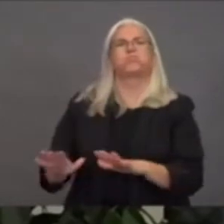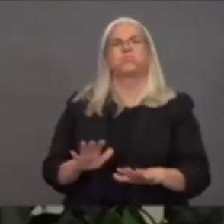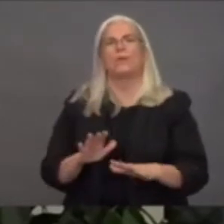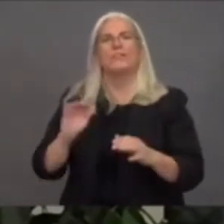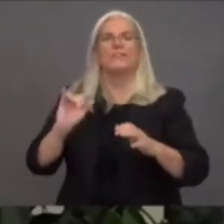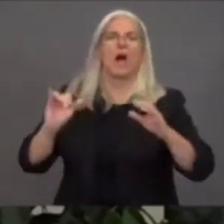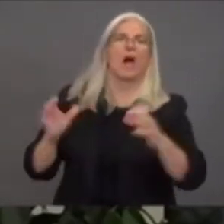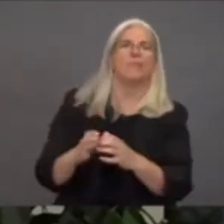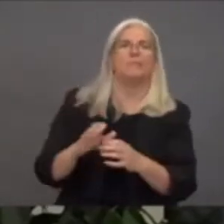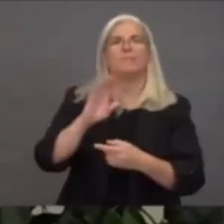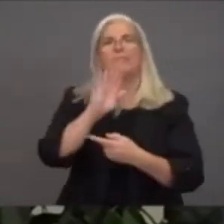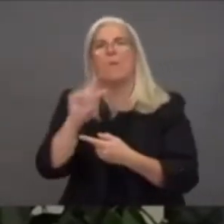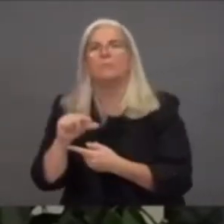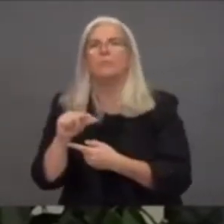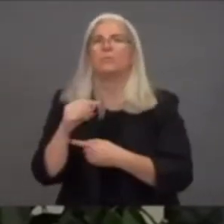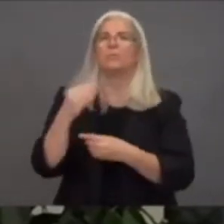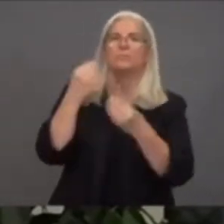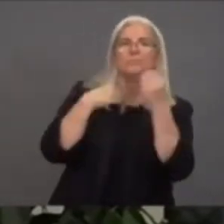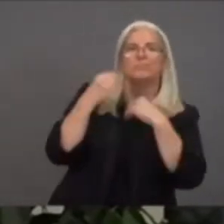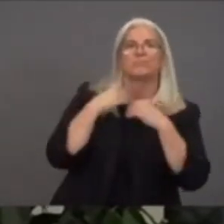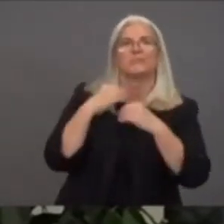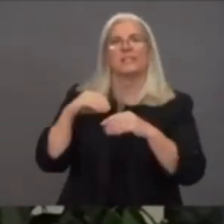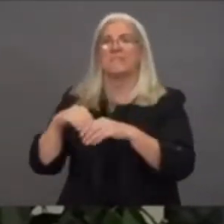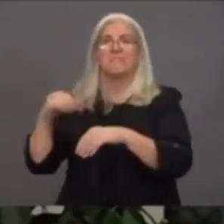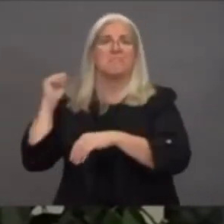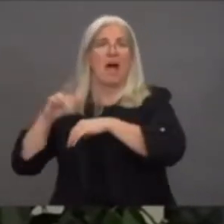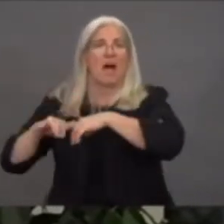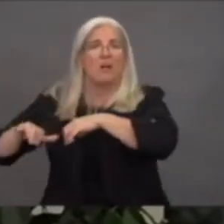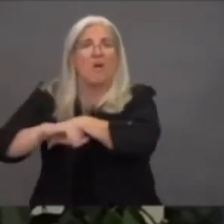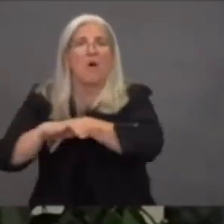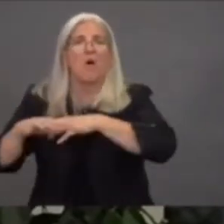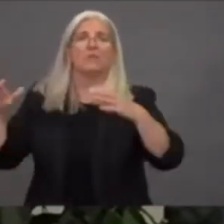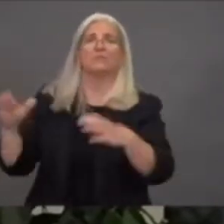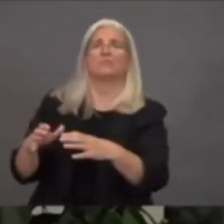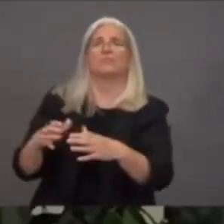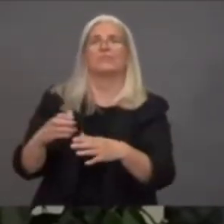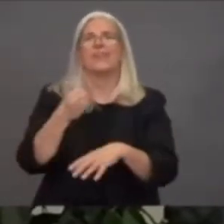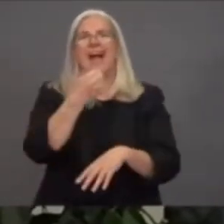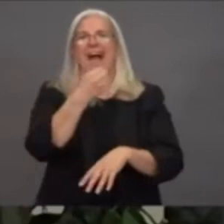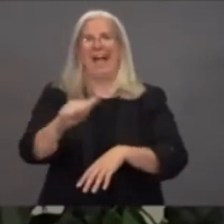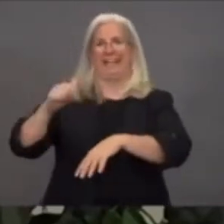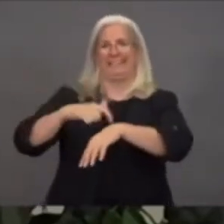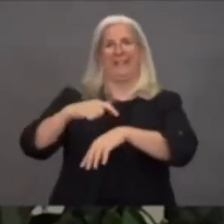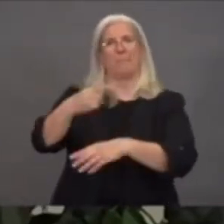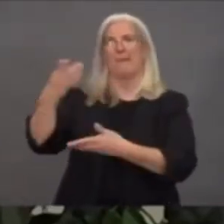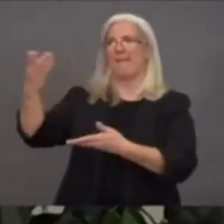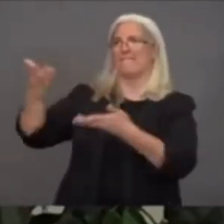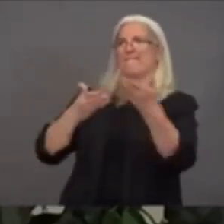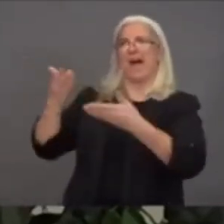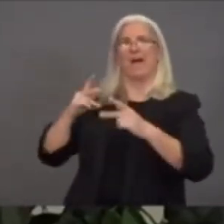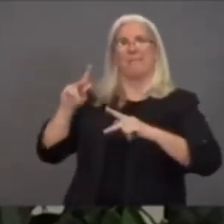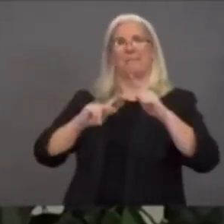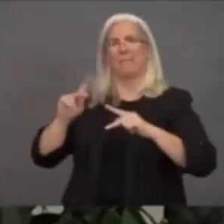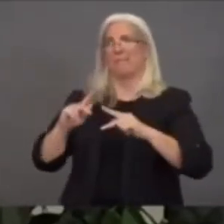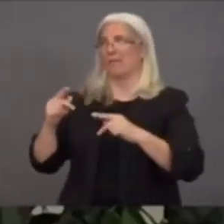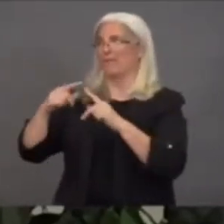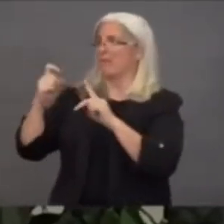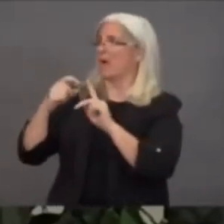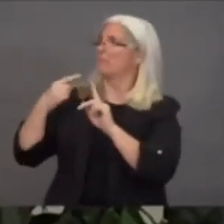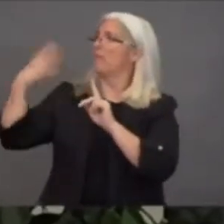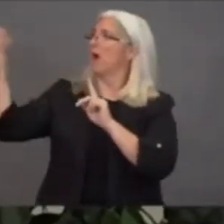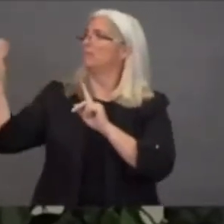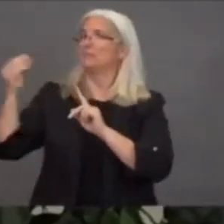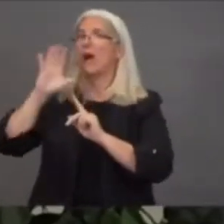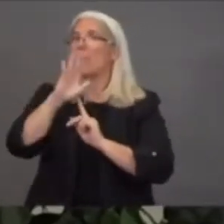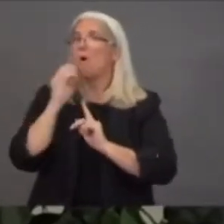anytime you have a gathering with someone from outside of your household, there is some risk of COVID. And the reason for that is because COVID